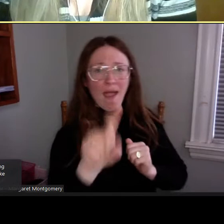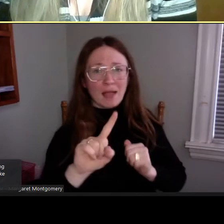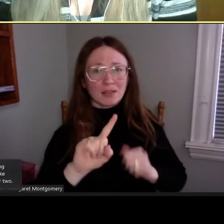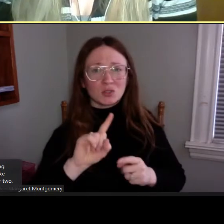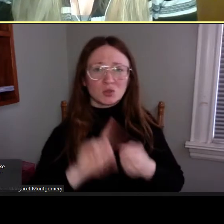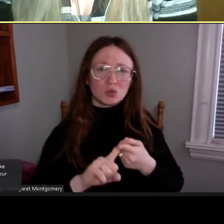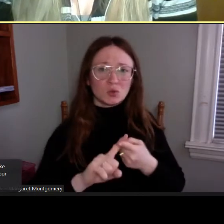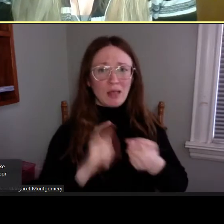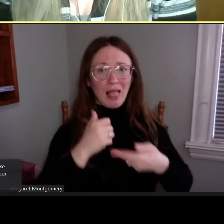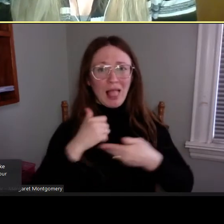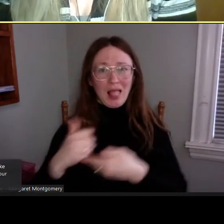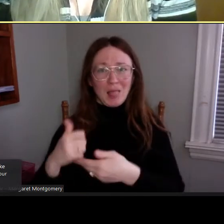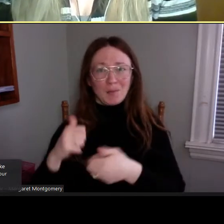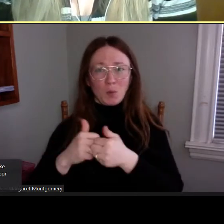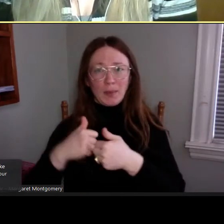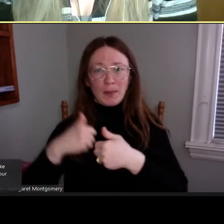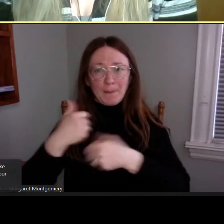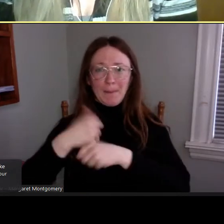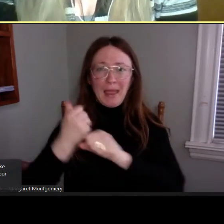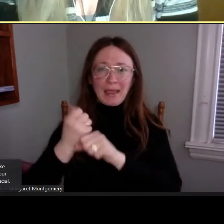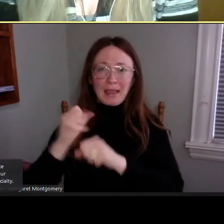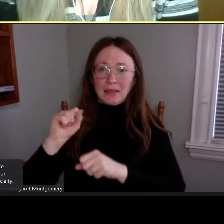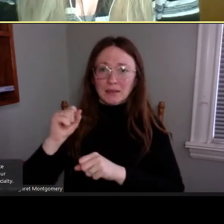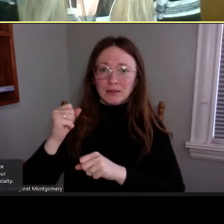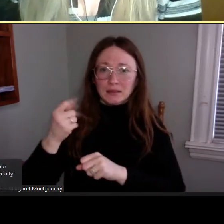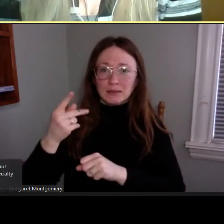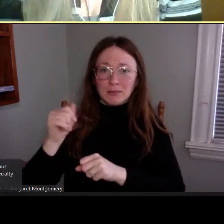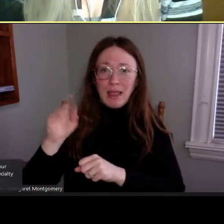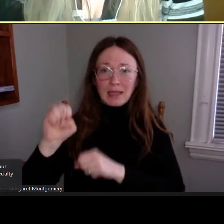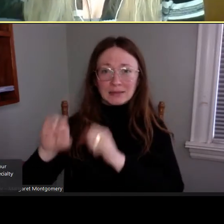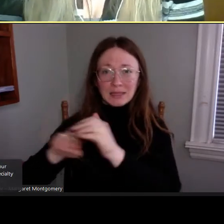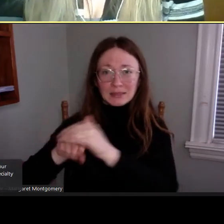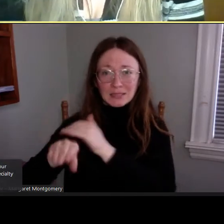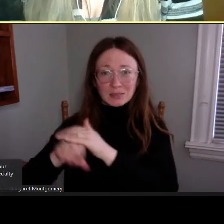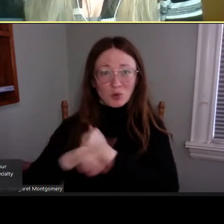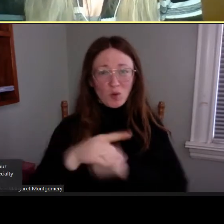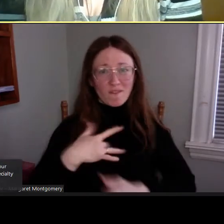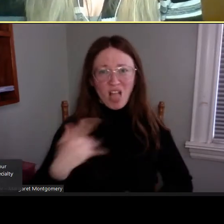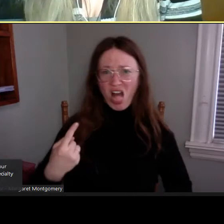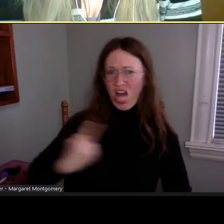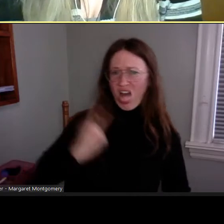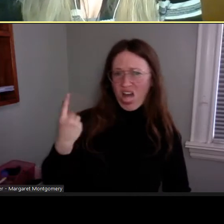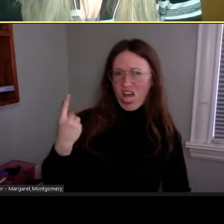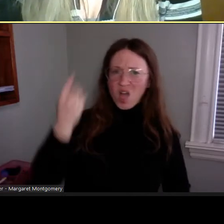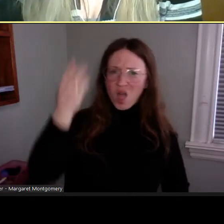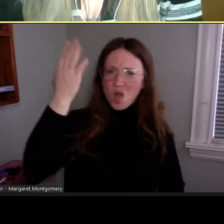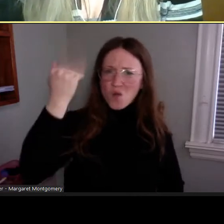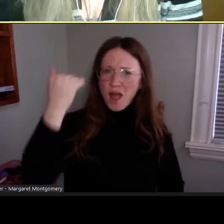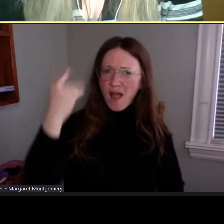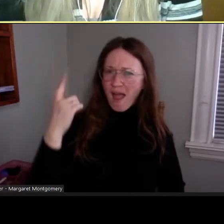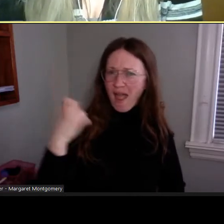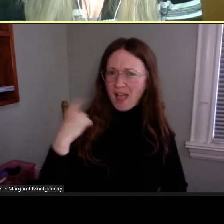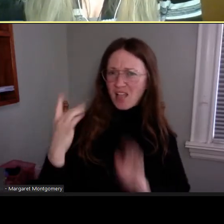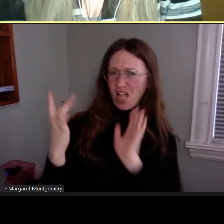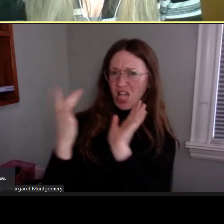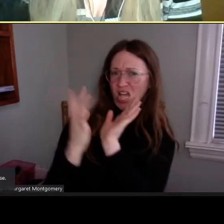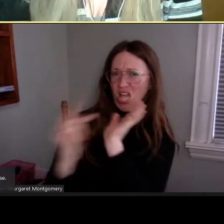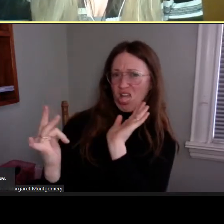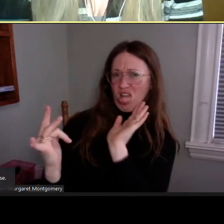your disability, or would you consider it a specialty area that you have considered expertise and therefore makes